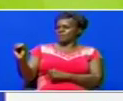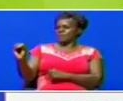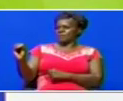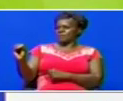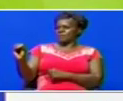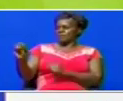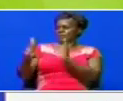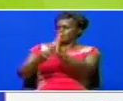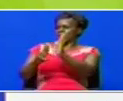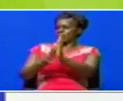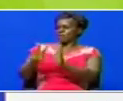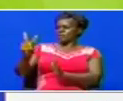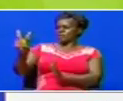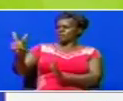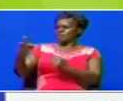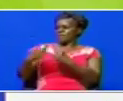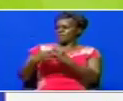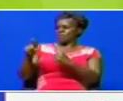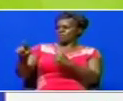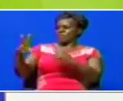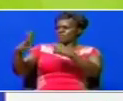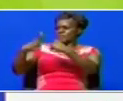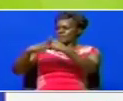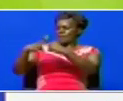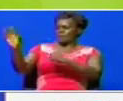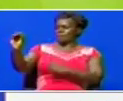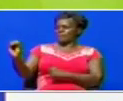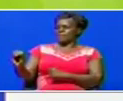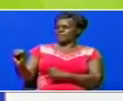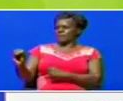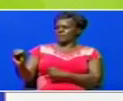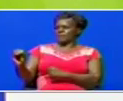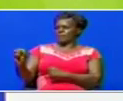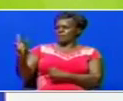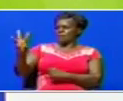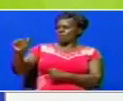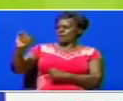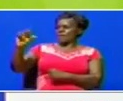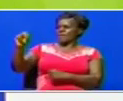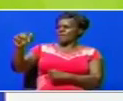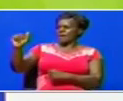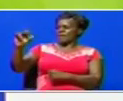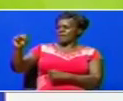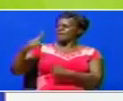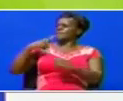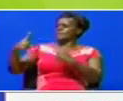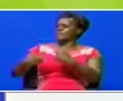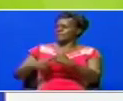99,190, representing 28.97%. Michael Wainaina Maura,